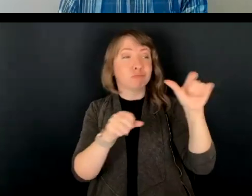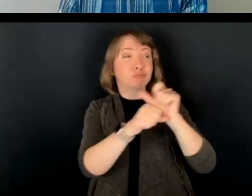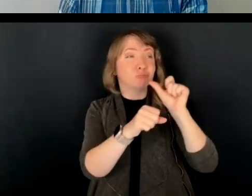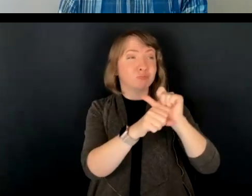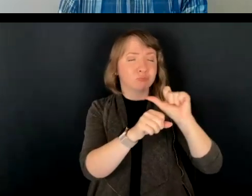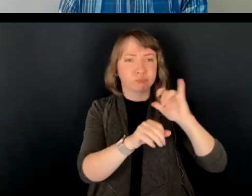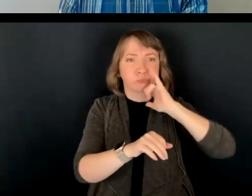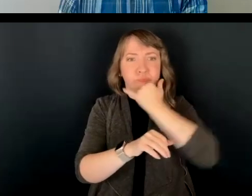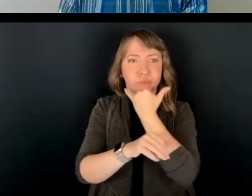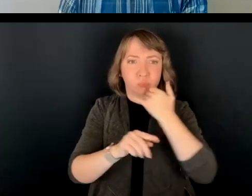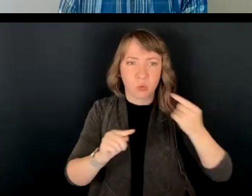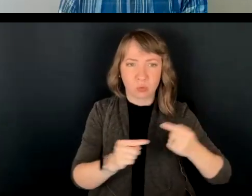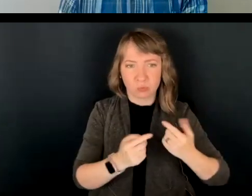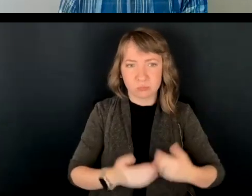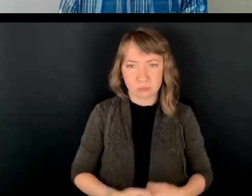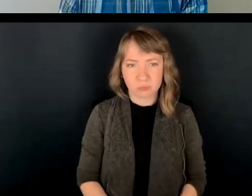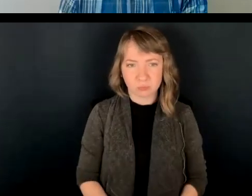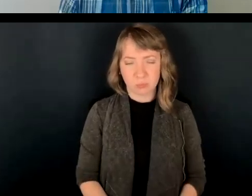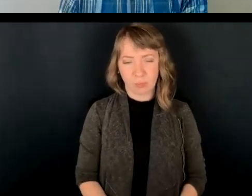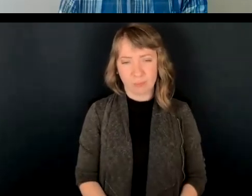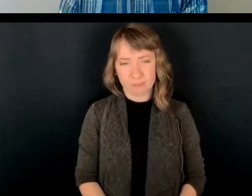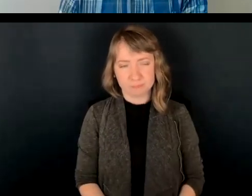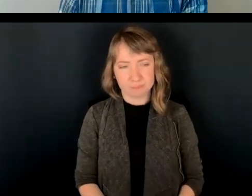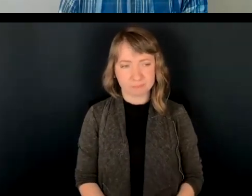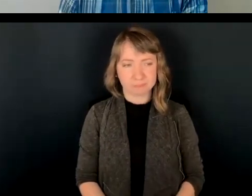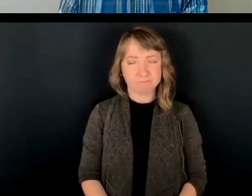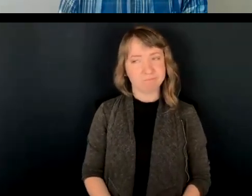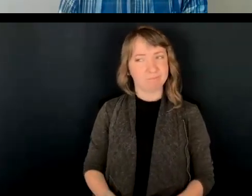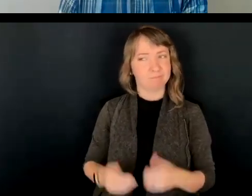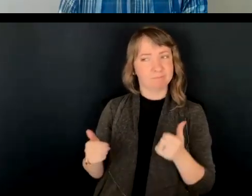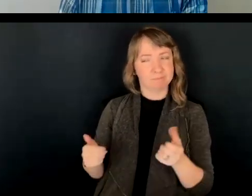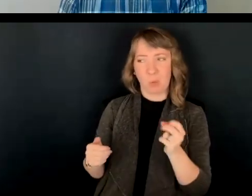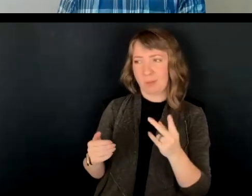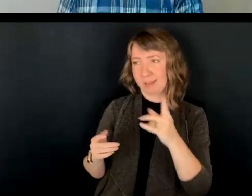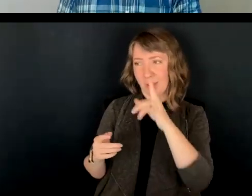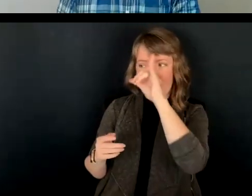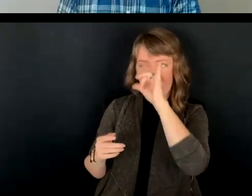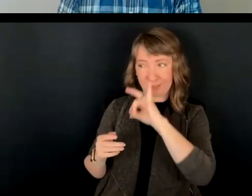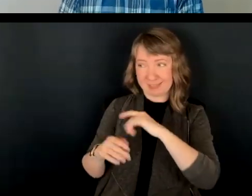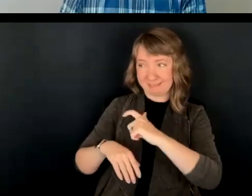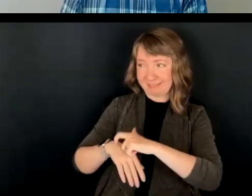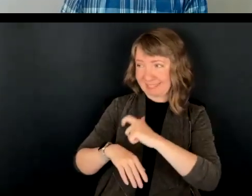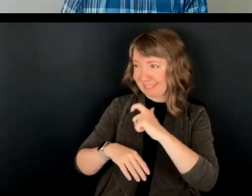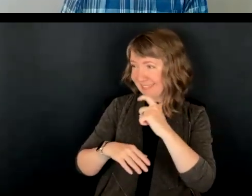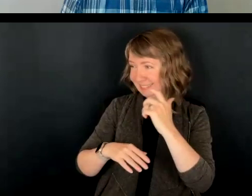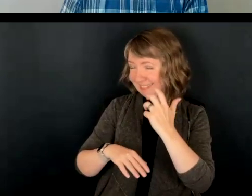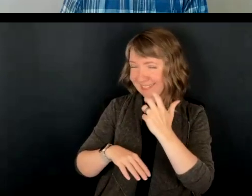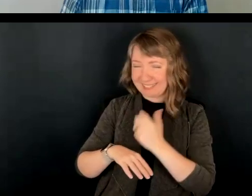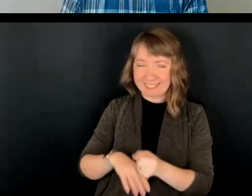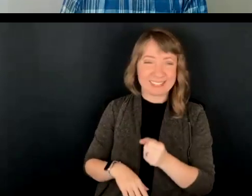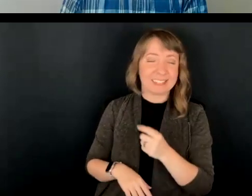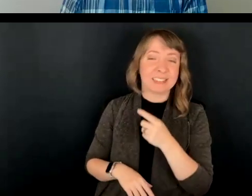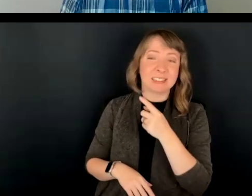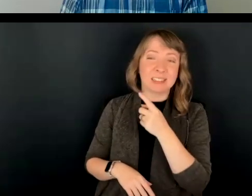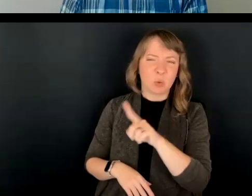Safety. I'm gonna have to leave it there. We're at the top of the hour. We did have one question in the Q&A box, Midori, if you know